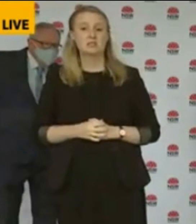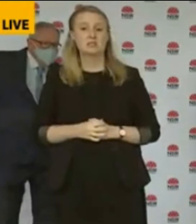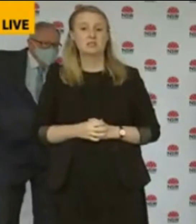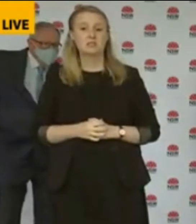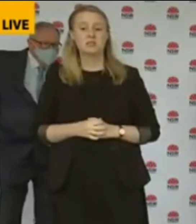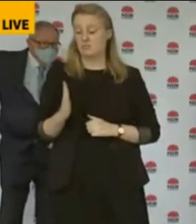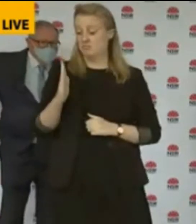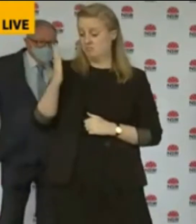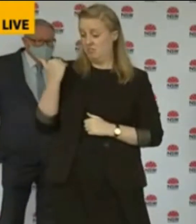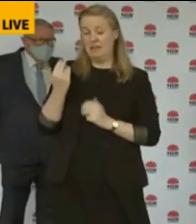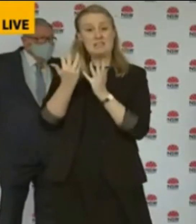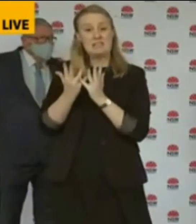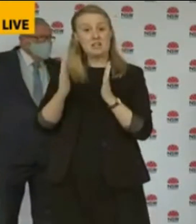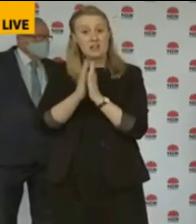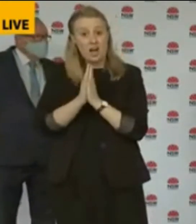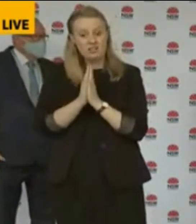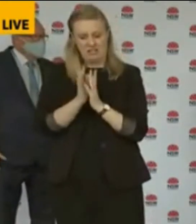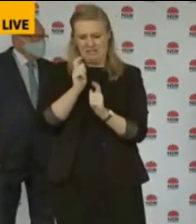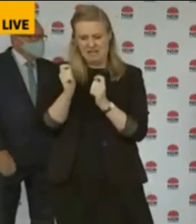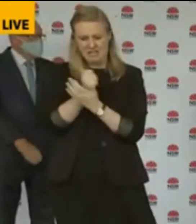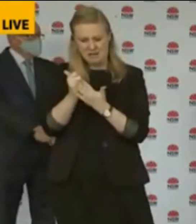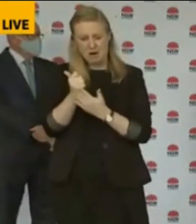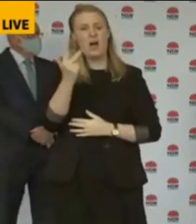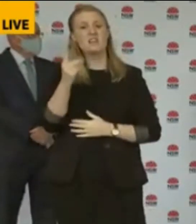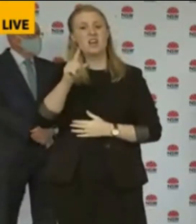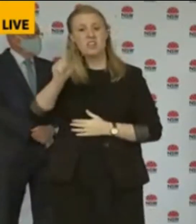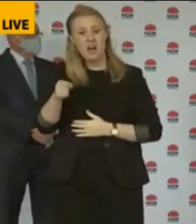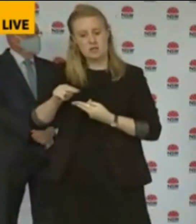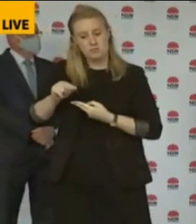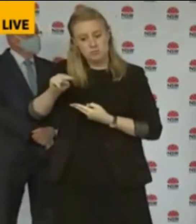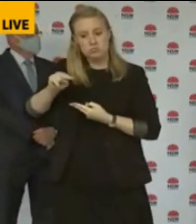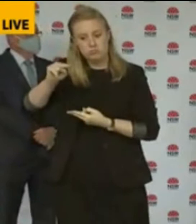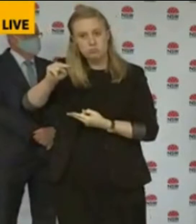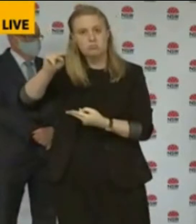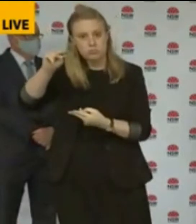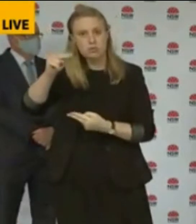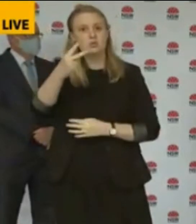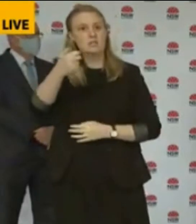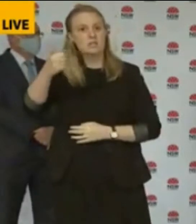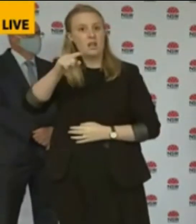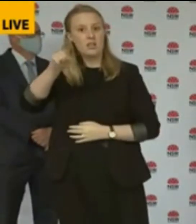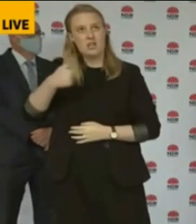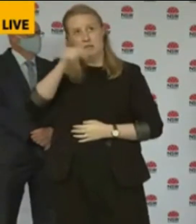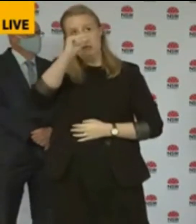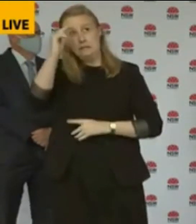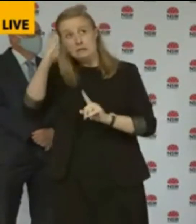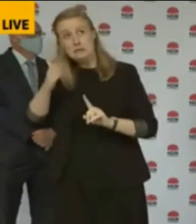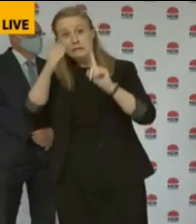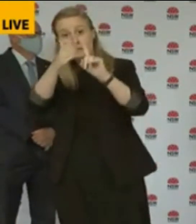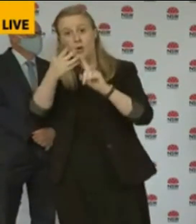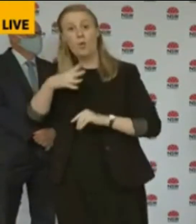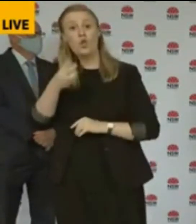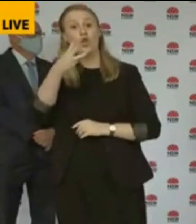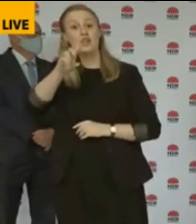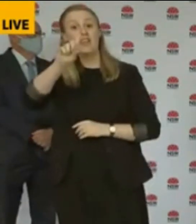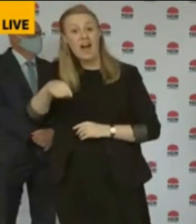first started, the test numbers were about 18,000, and then it became 22,000, 26,000. I was aiming for a $30,000 mark,